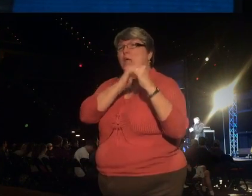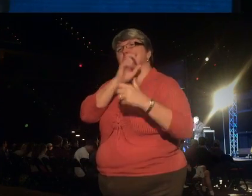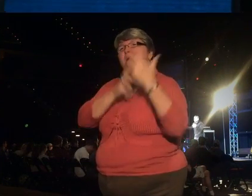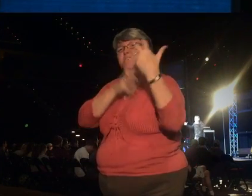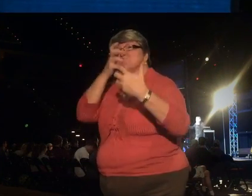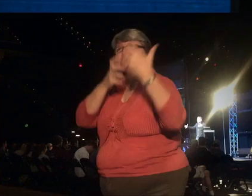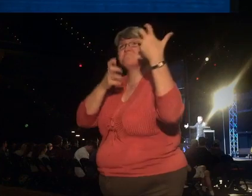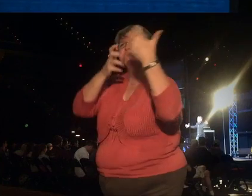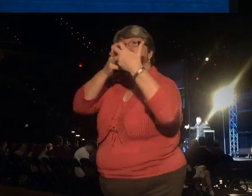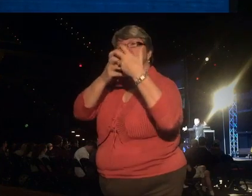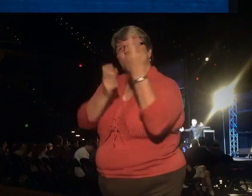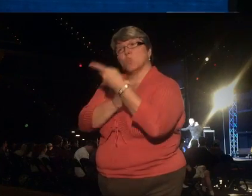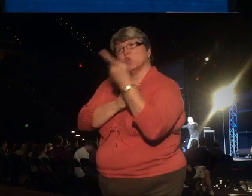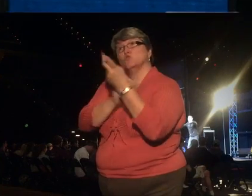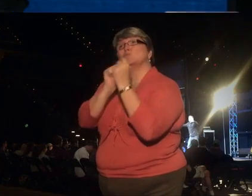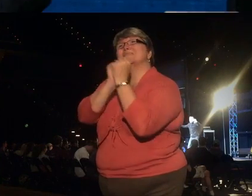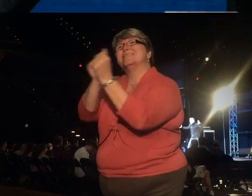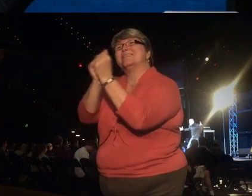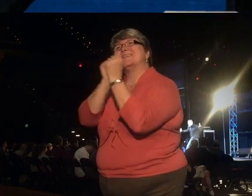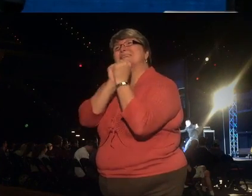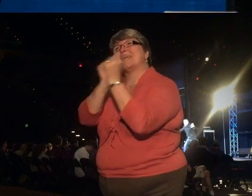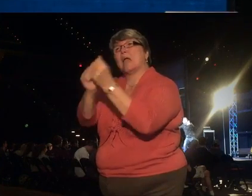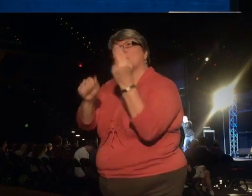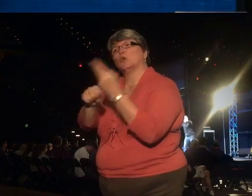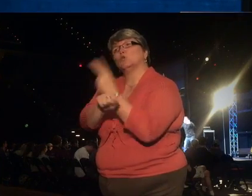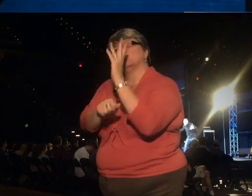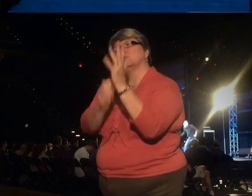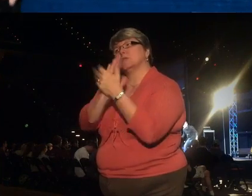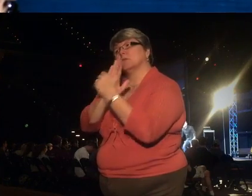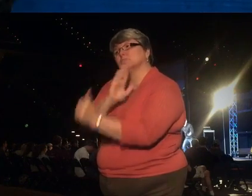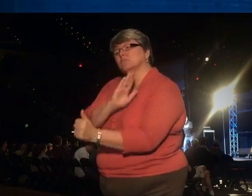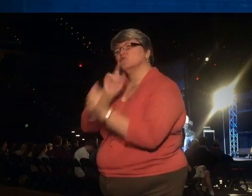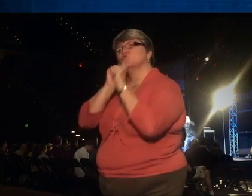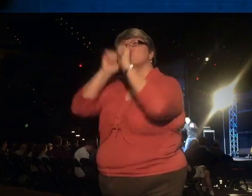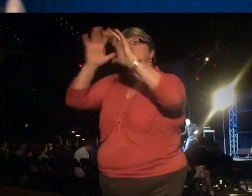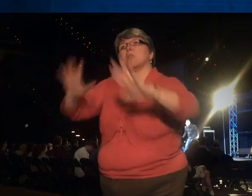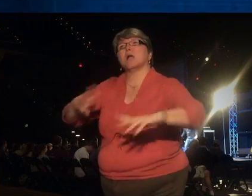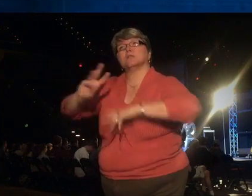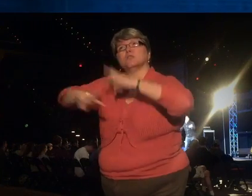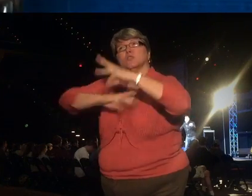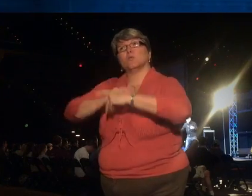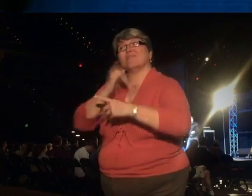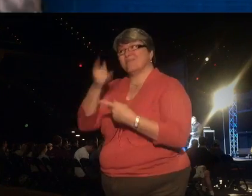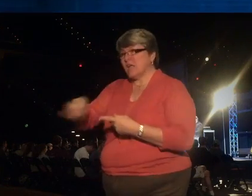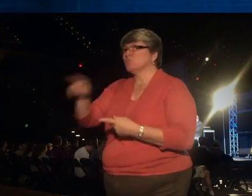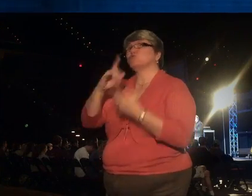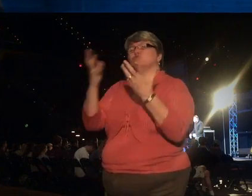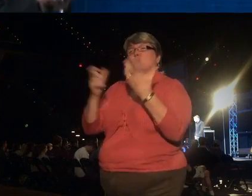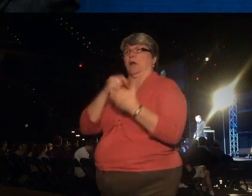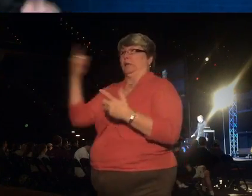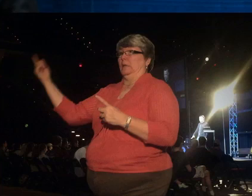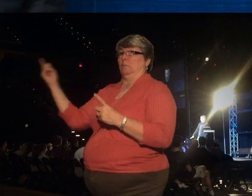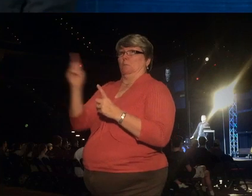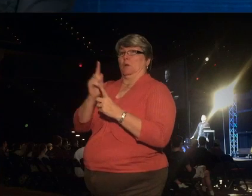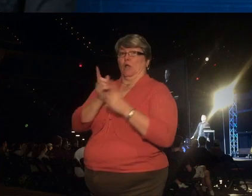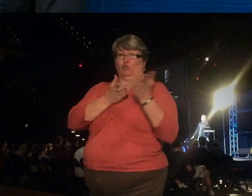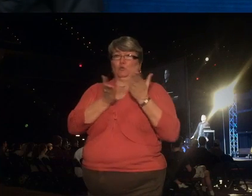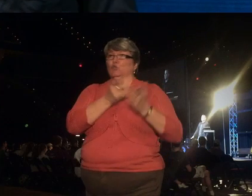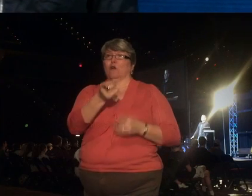him, so the two of them together could use their gifts to be a blessing to the world. That's what you want. He didn't bring someone to serve